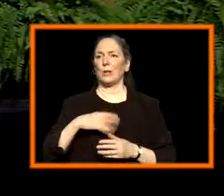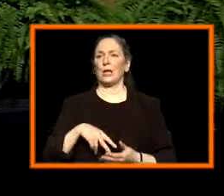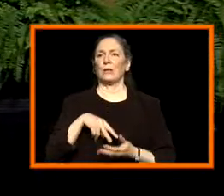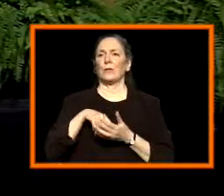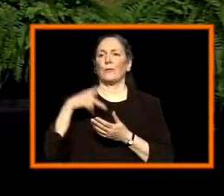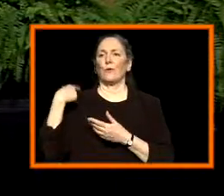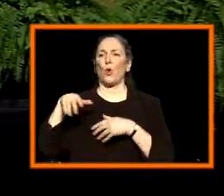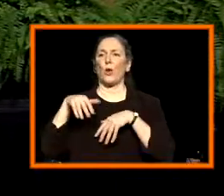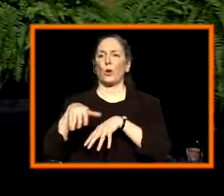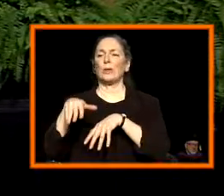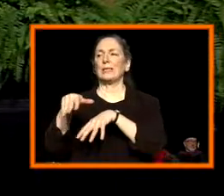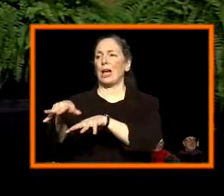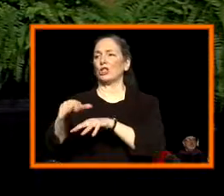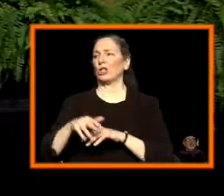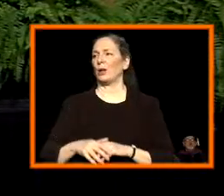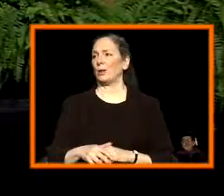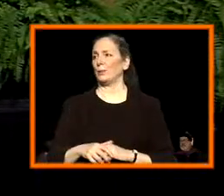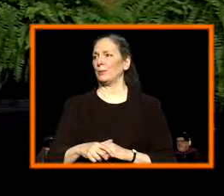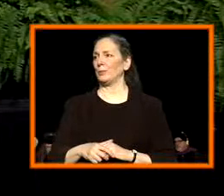for the recessional?